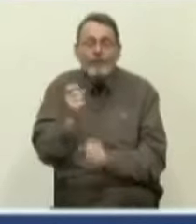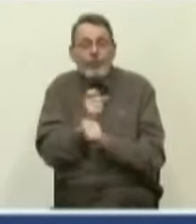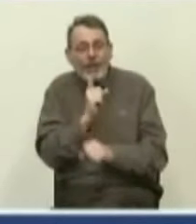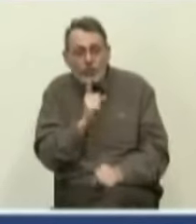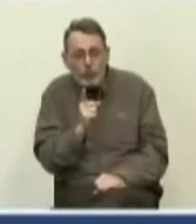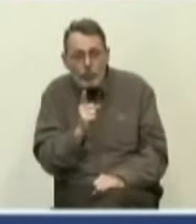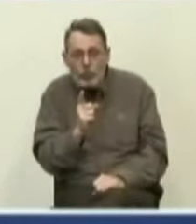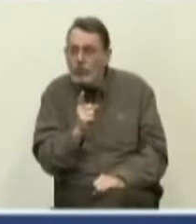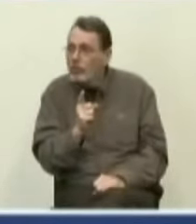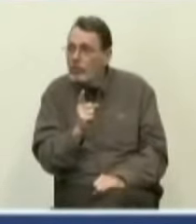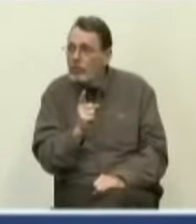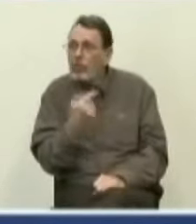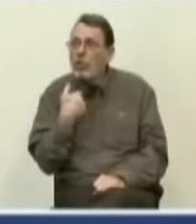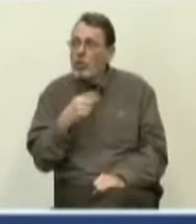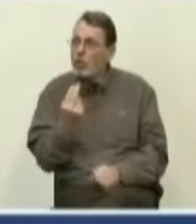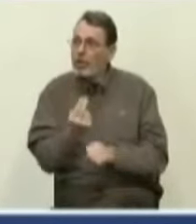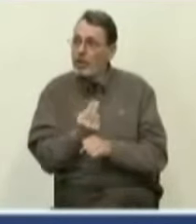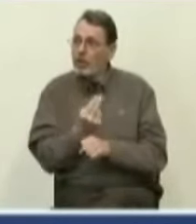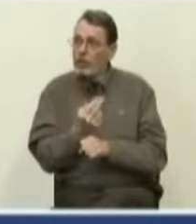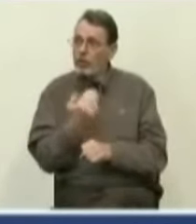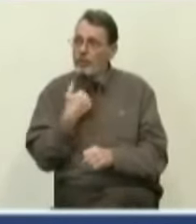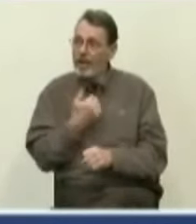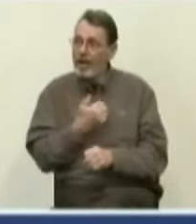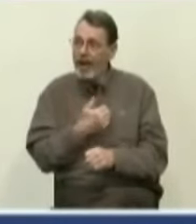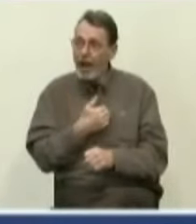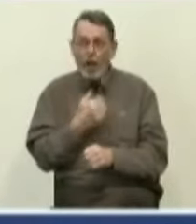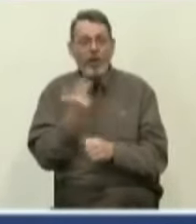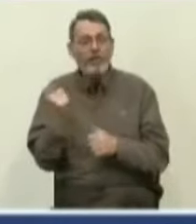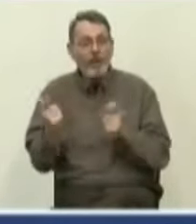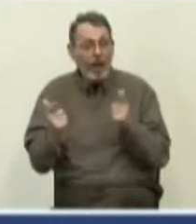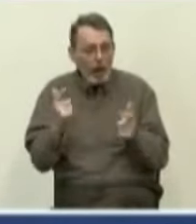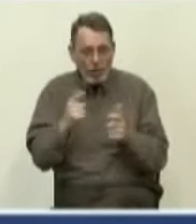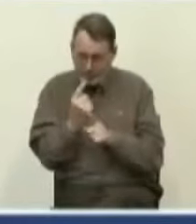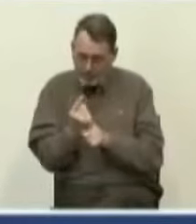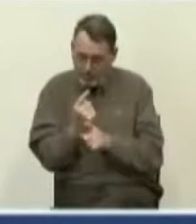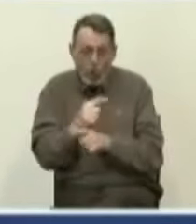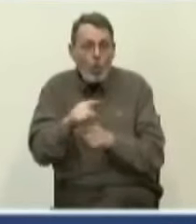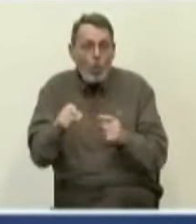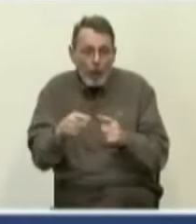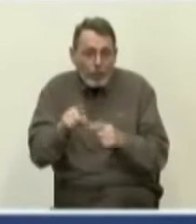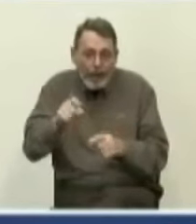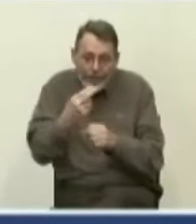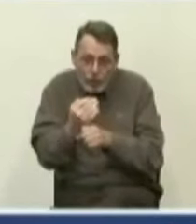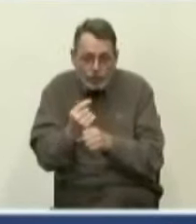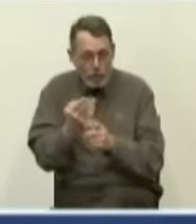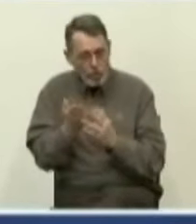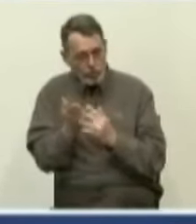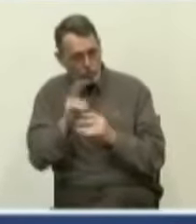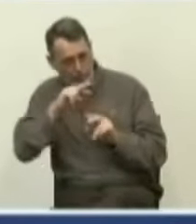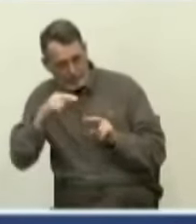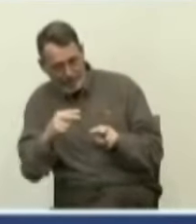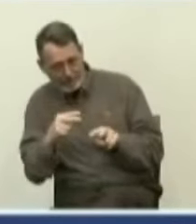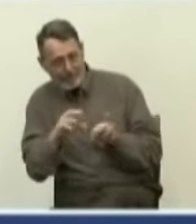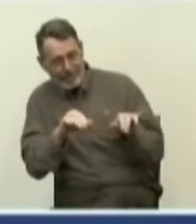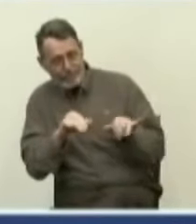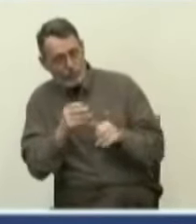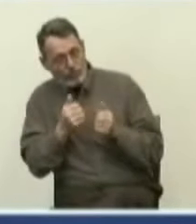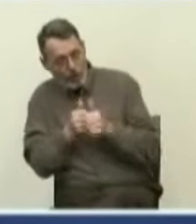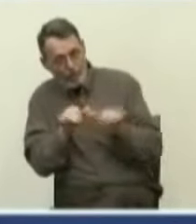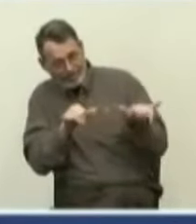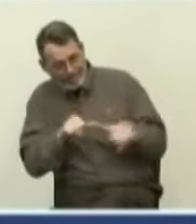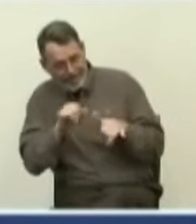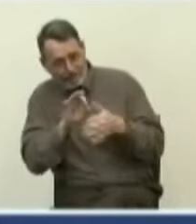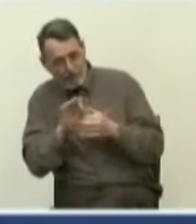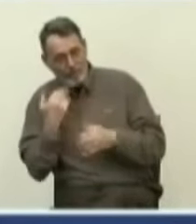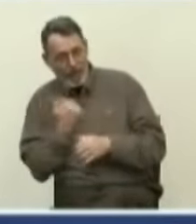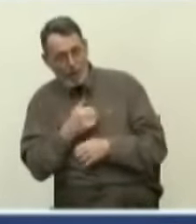we use our firearms when we have to use it through the lens and the standards of our use of force policy. And